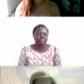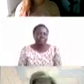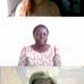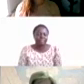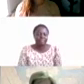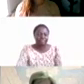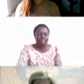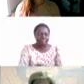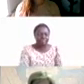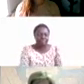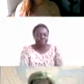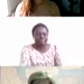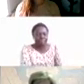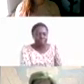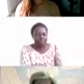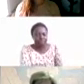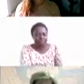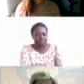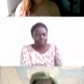to